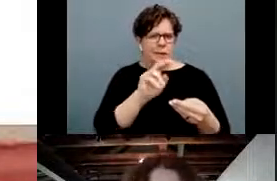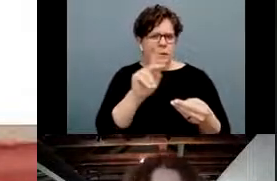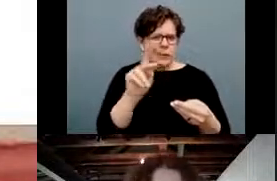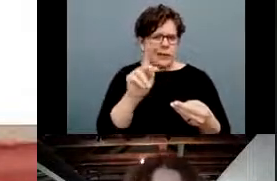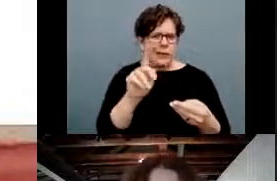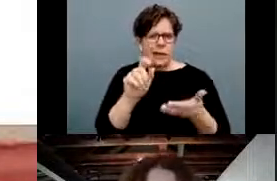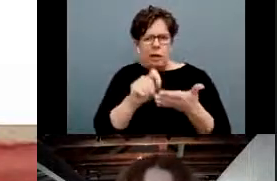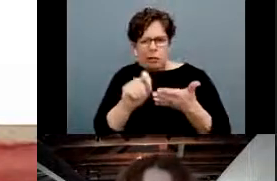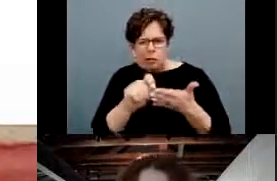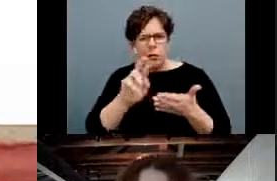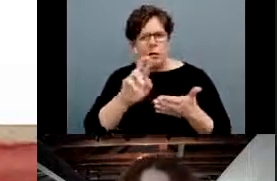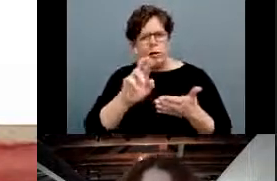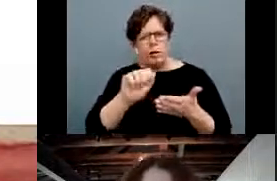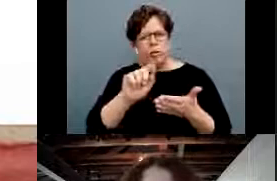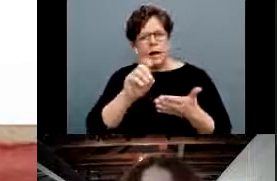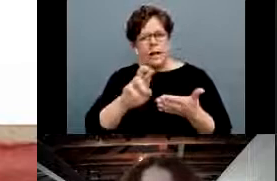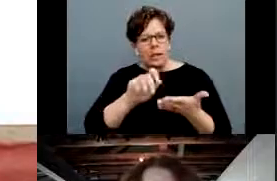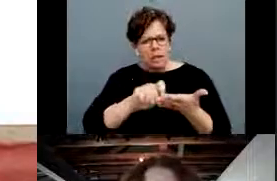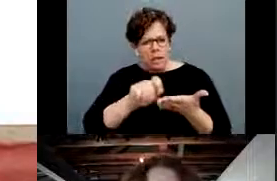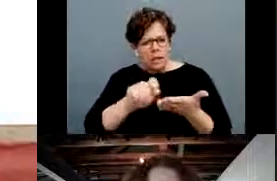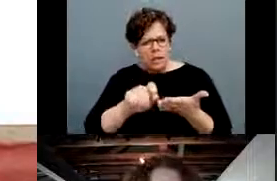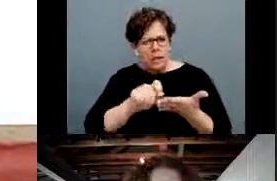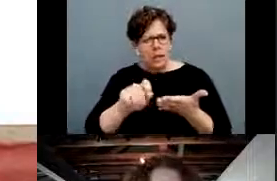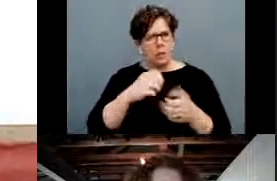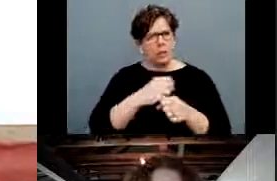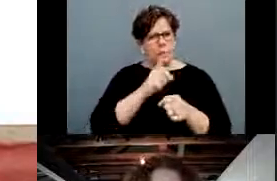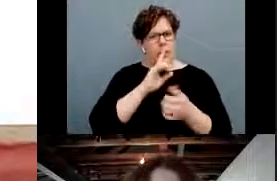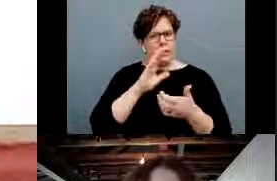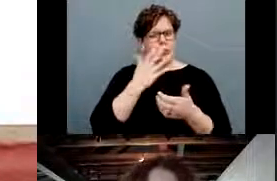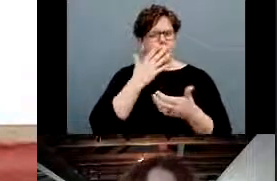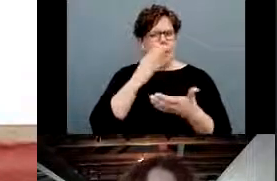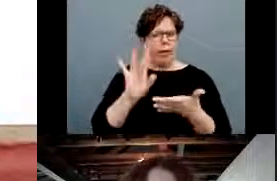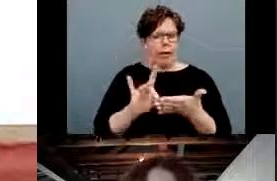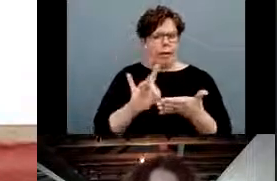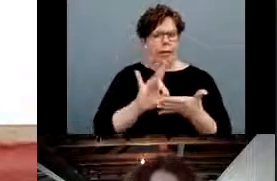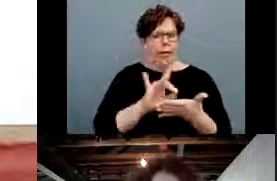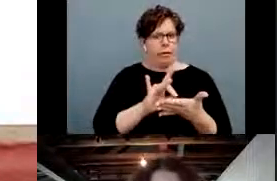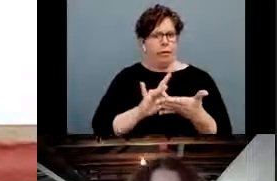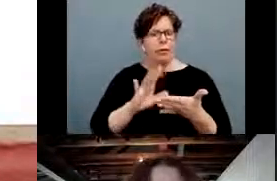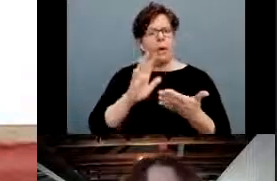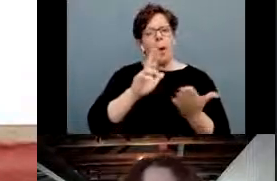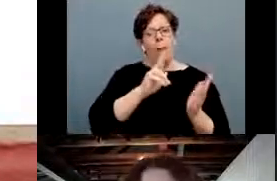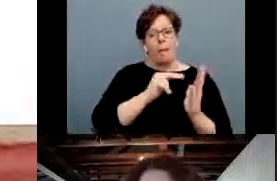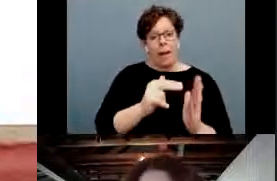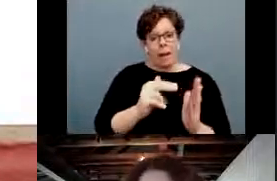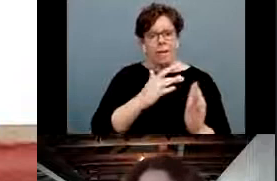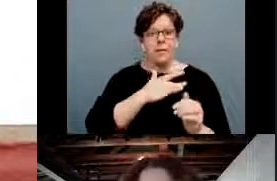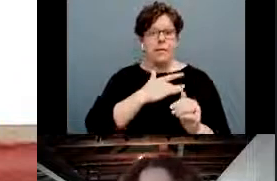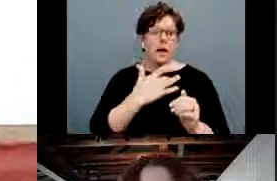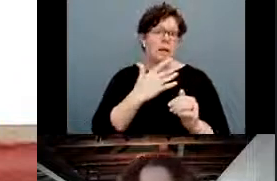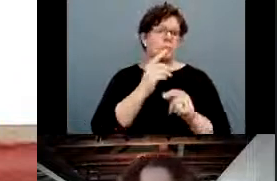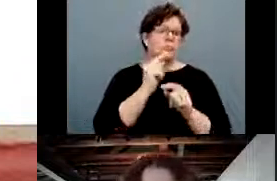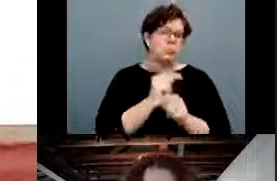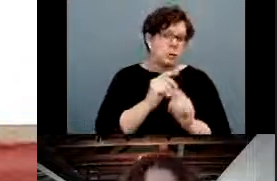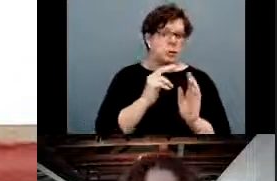to create additional tooth and absorbency. So for his paints, Castle would use a combination of traditional materials such